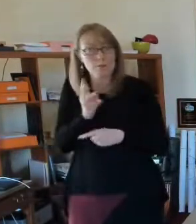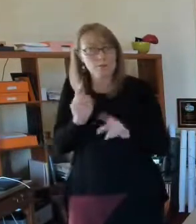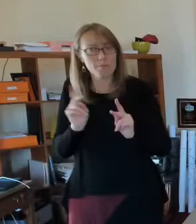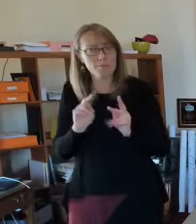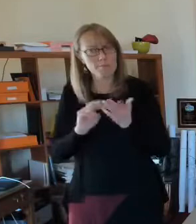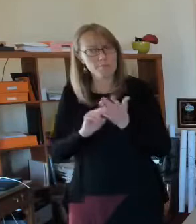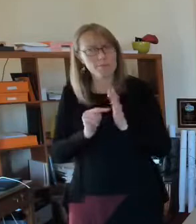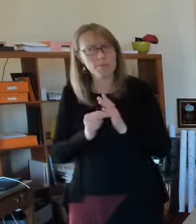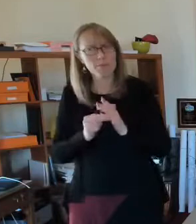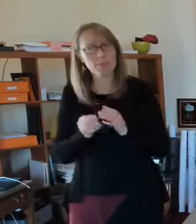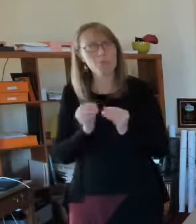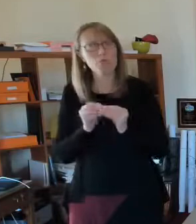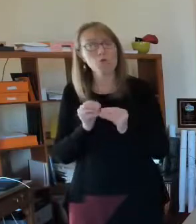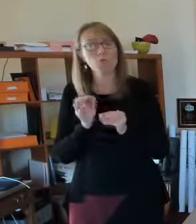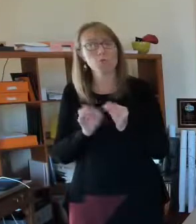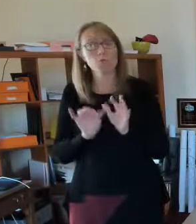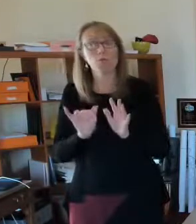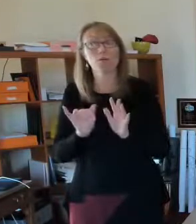So